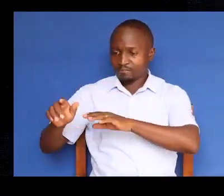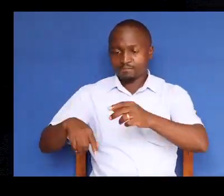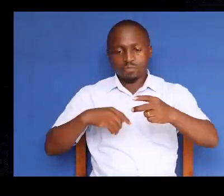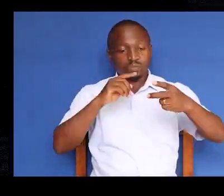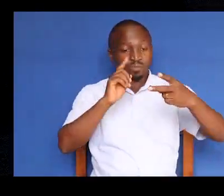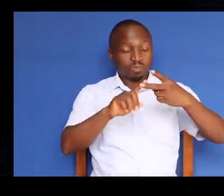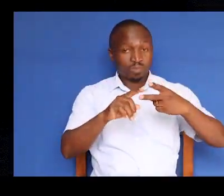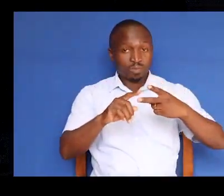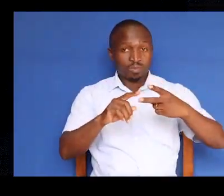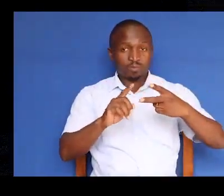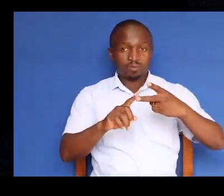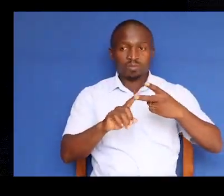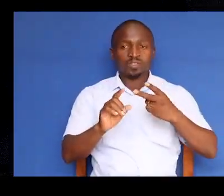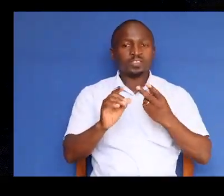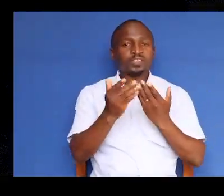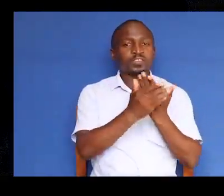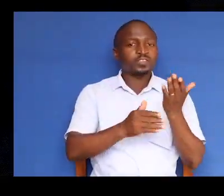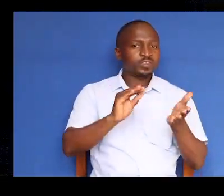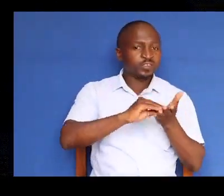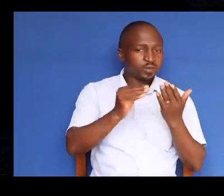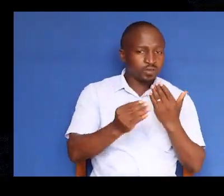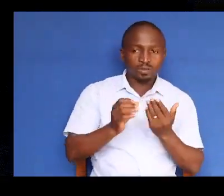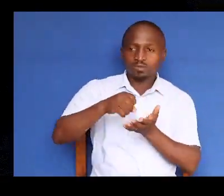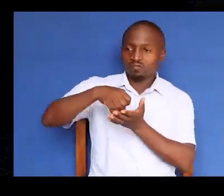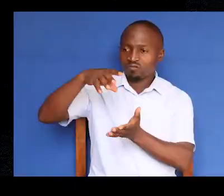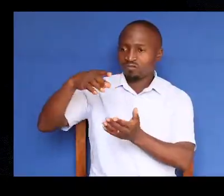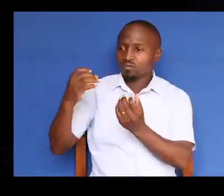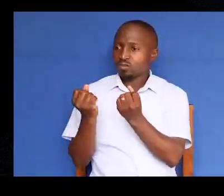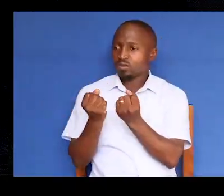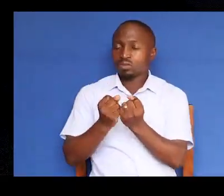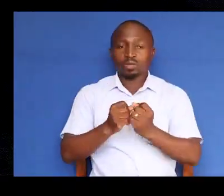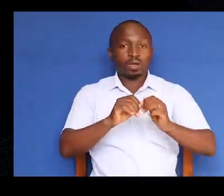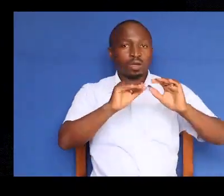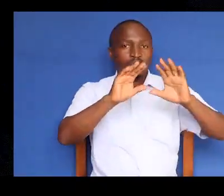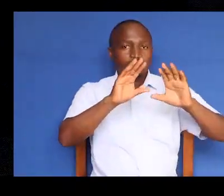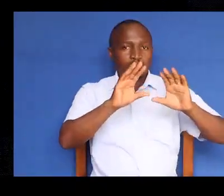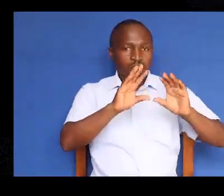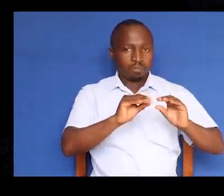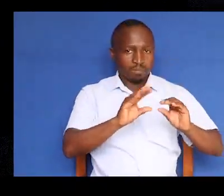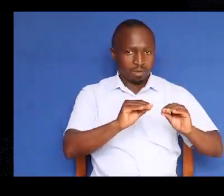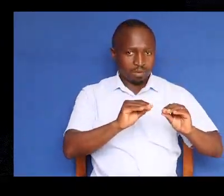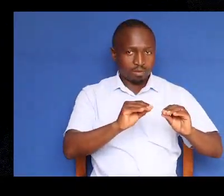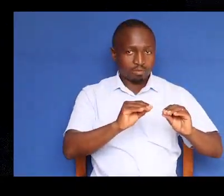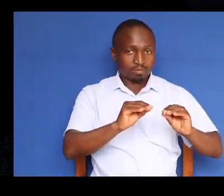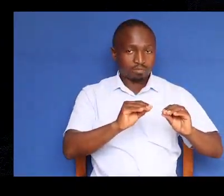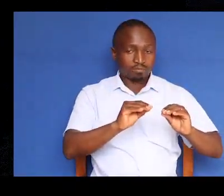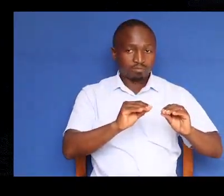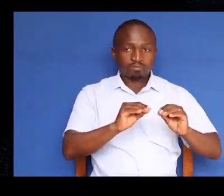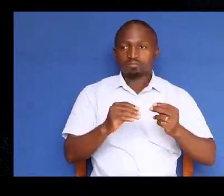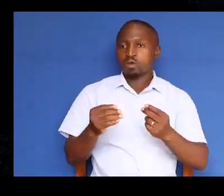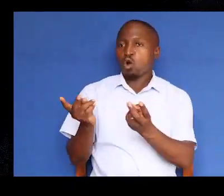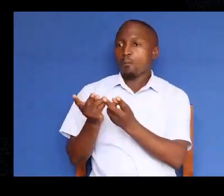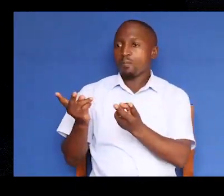2, which country has got comparative advantage in the production of cotton? Which country has got